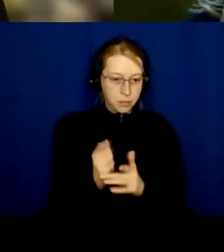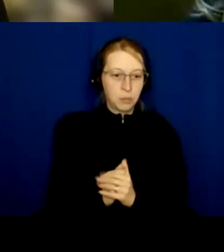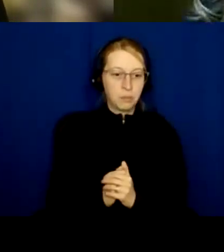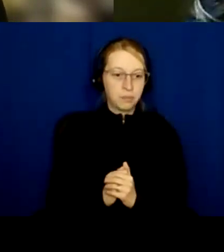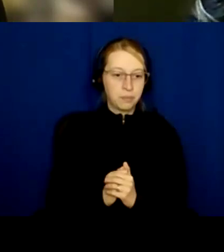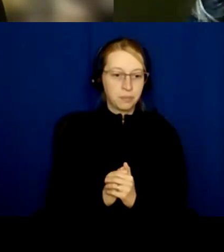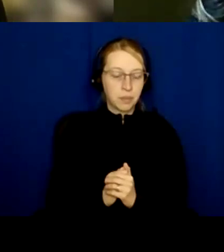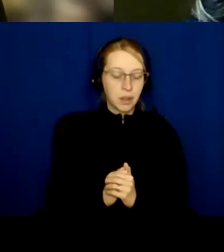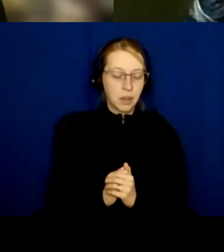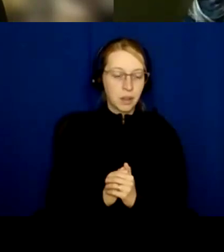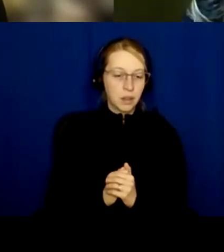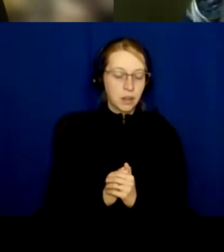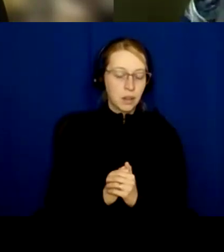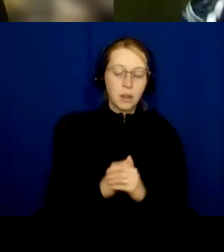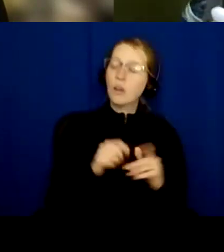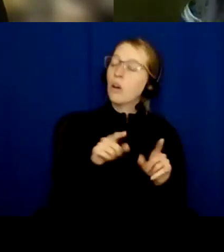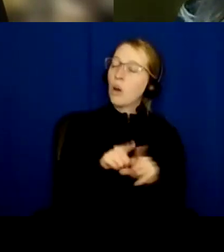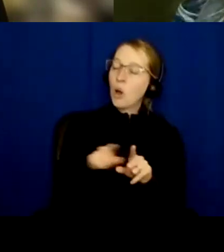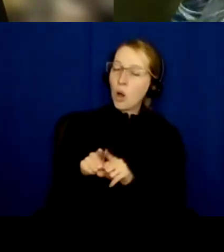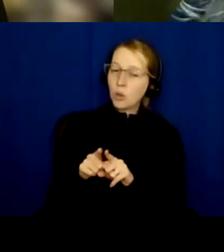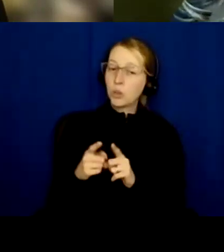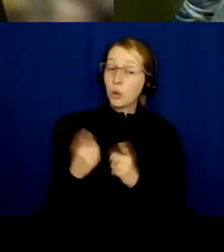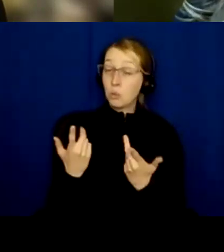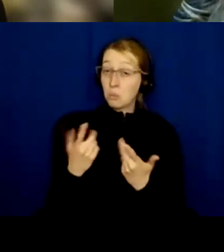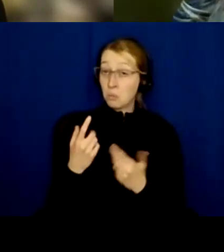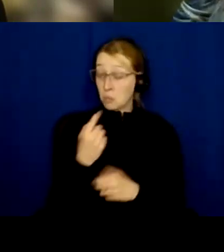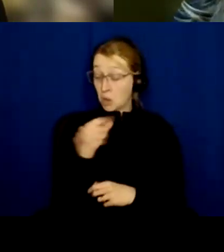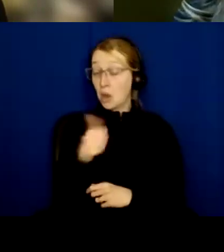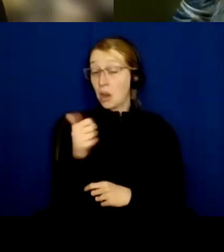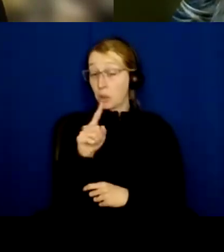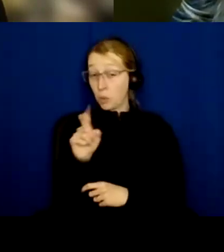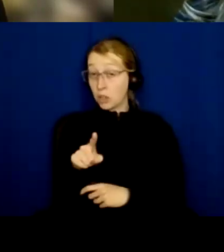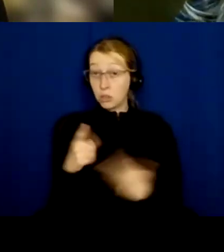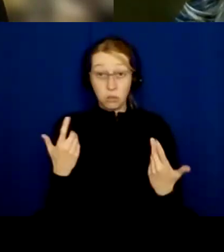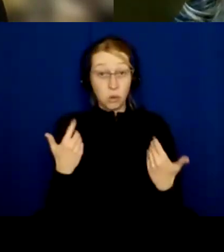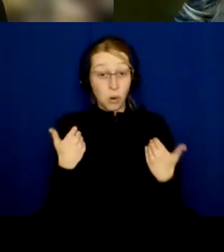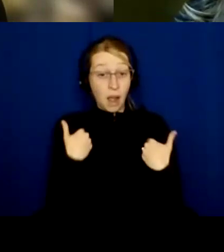there's a question if there are more women who are primary care providers.